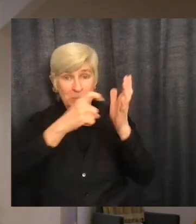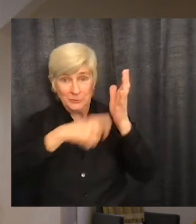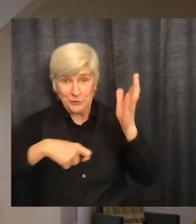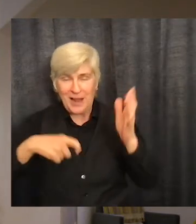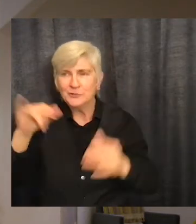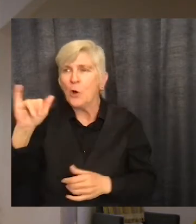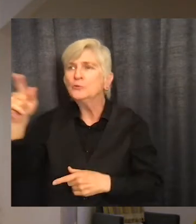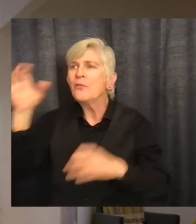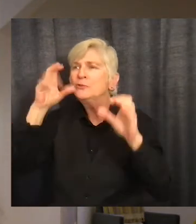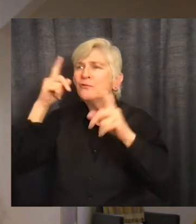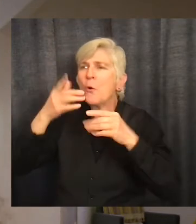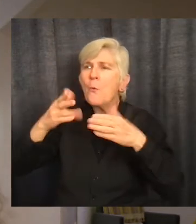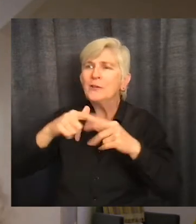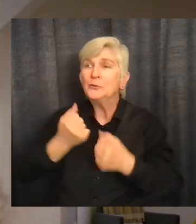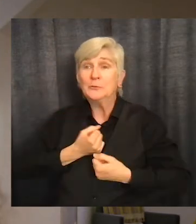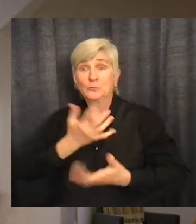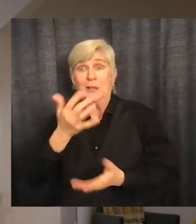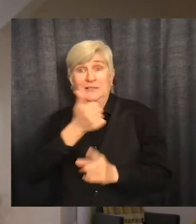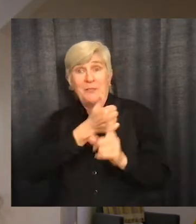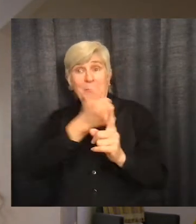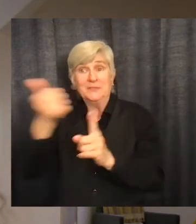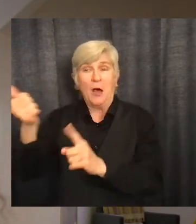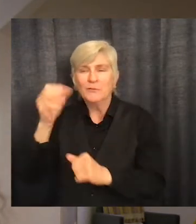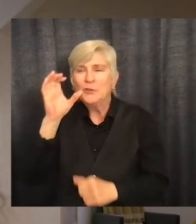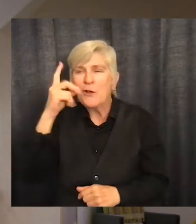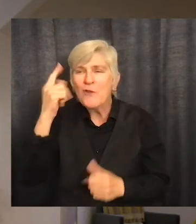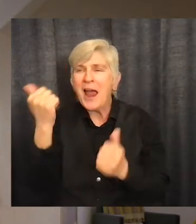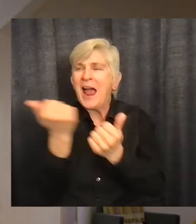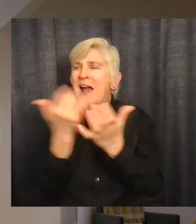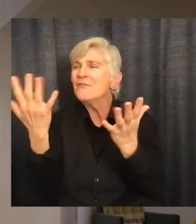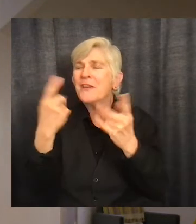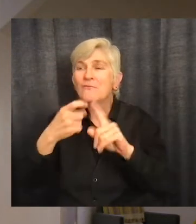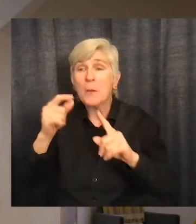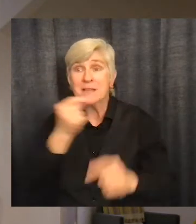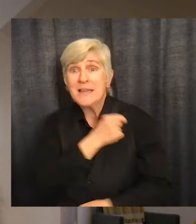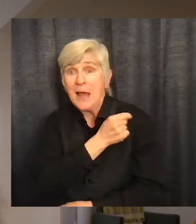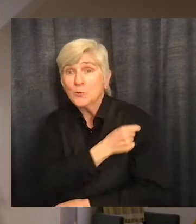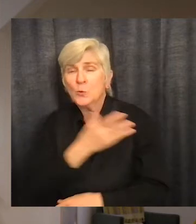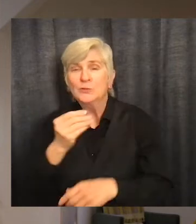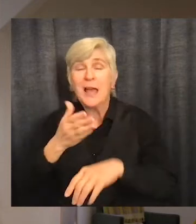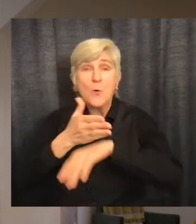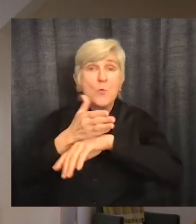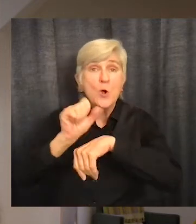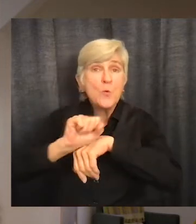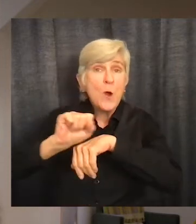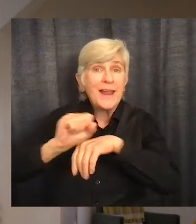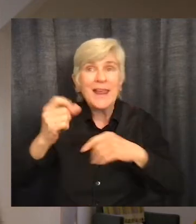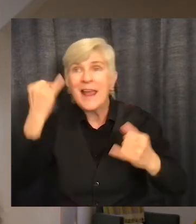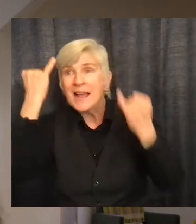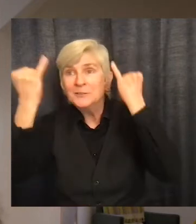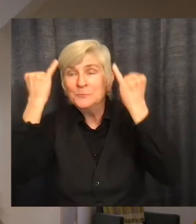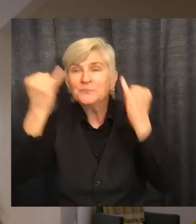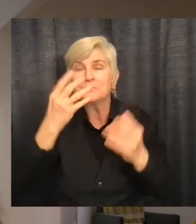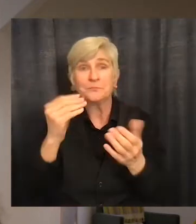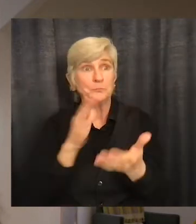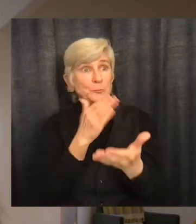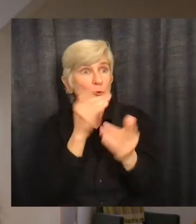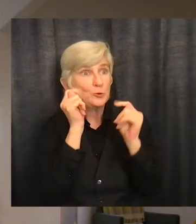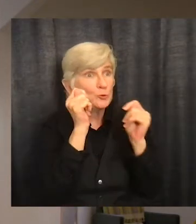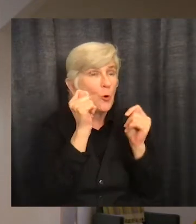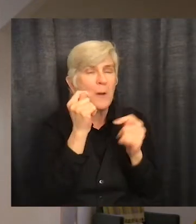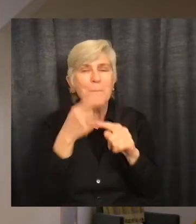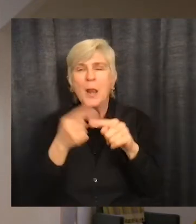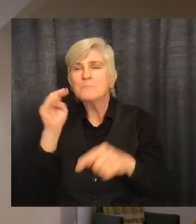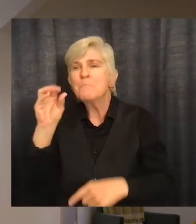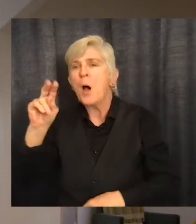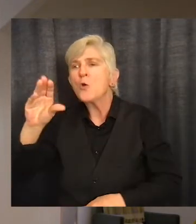next app from scratch. They're also searching for ways to express themselves, looking for everything from tattoos and woodworking inspiration